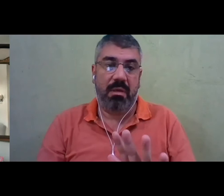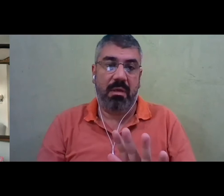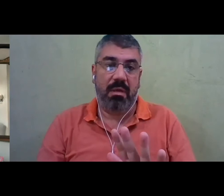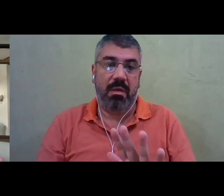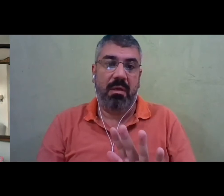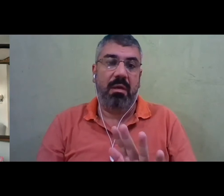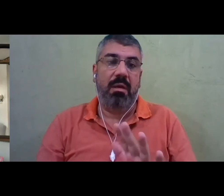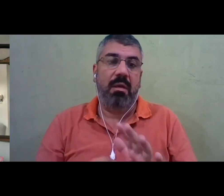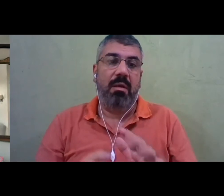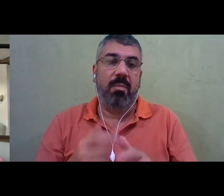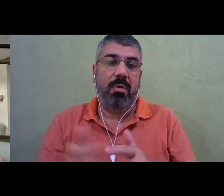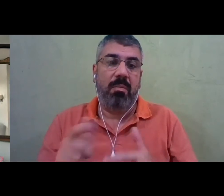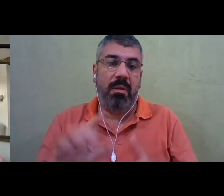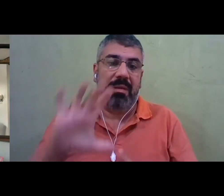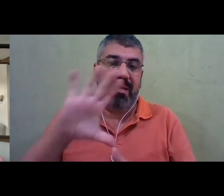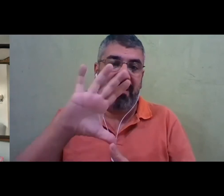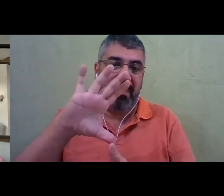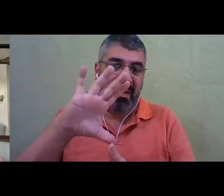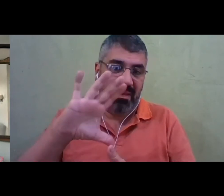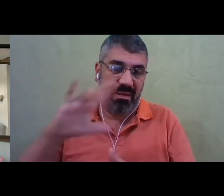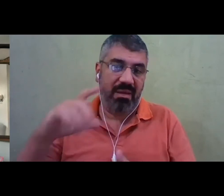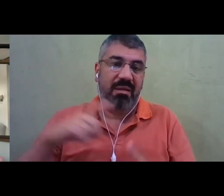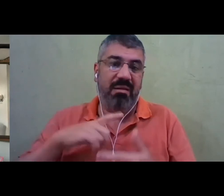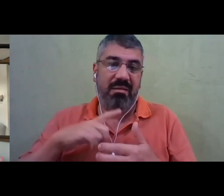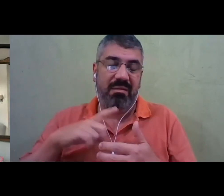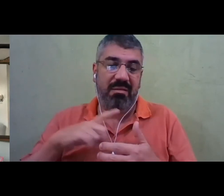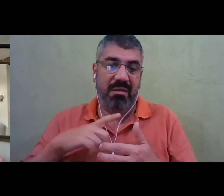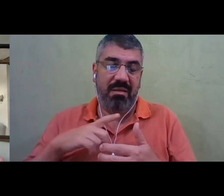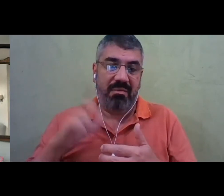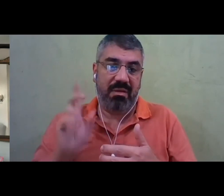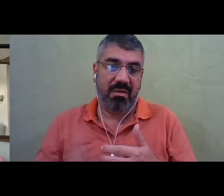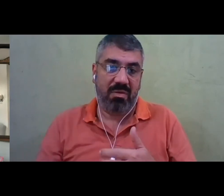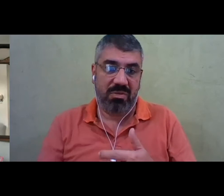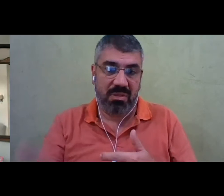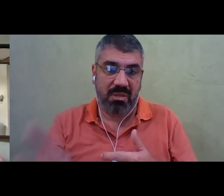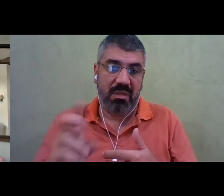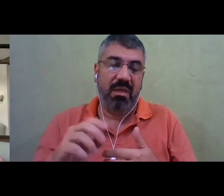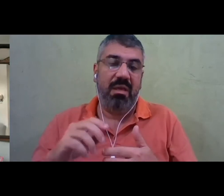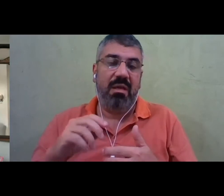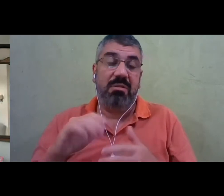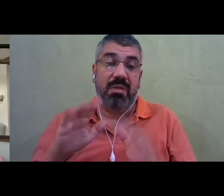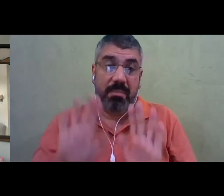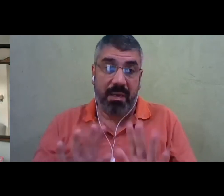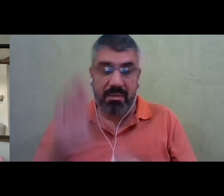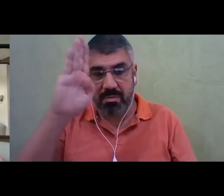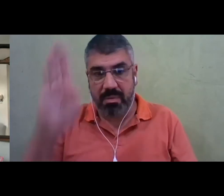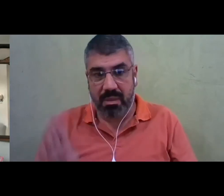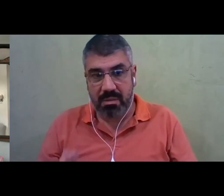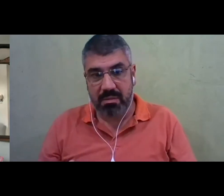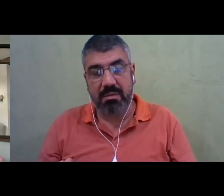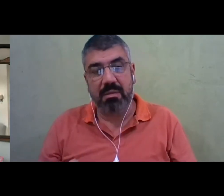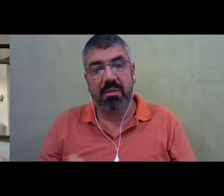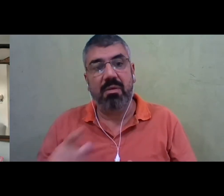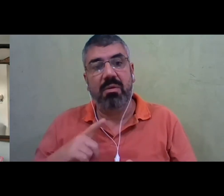the American century. I'm sorry to speak to Brazilians about the American century, but it means the United States of America